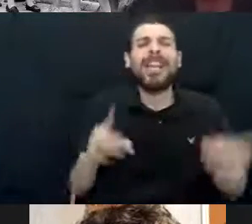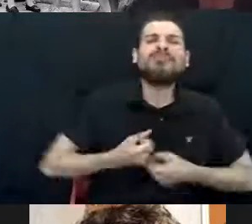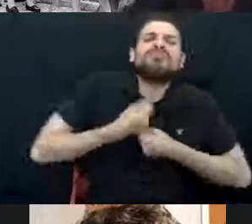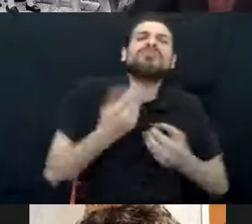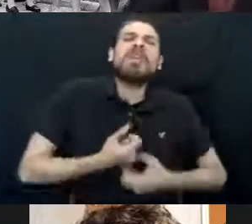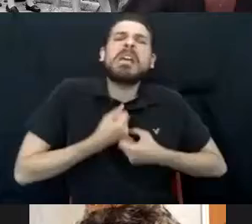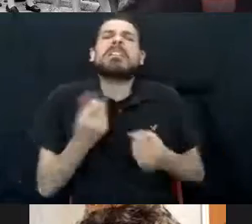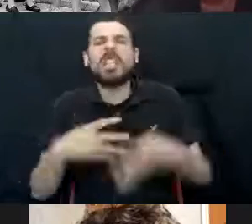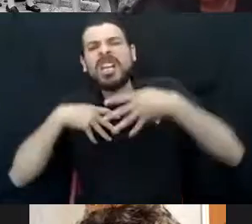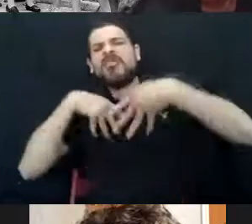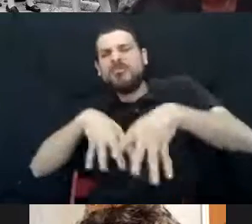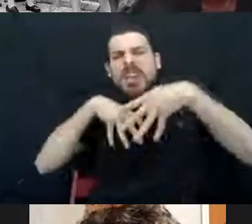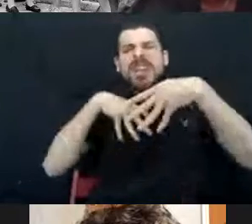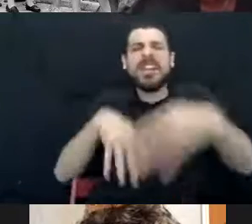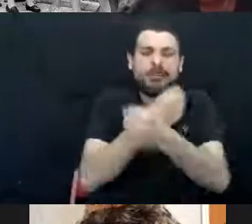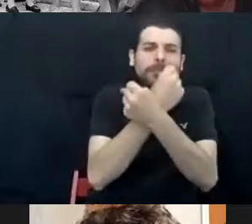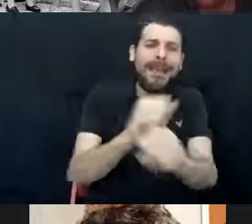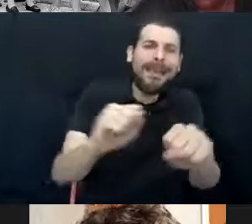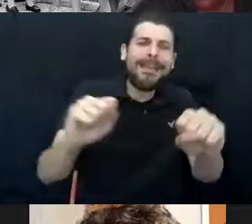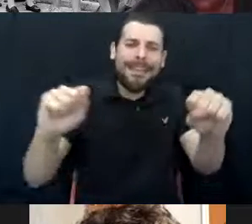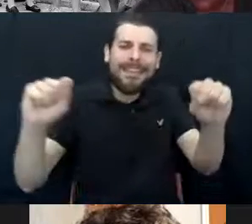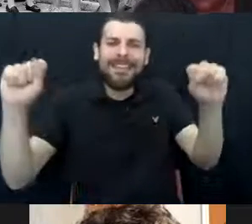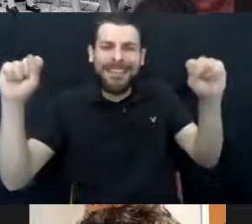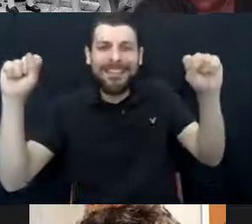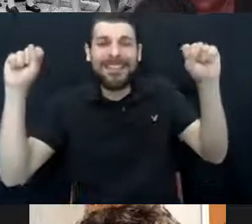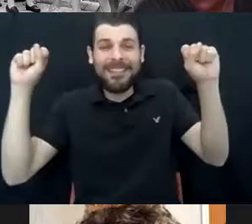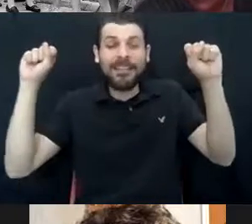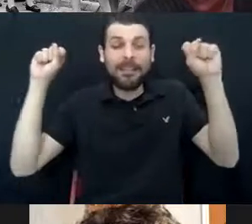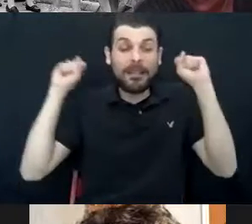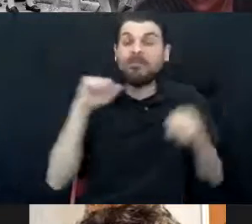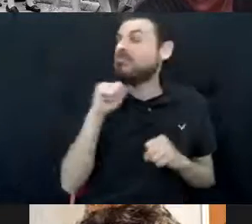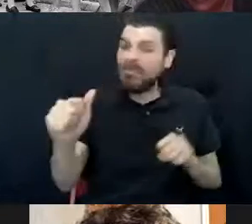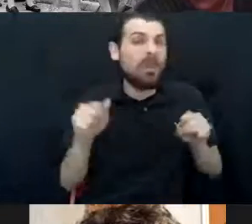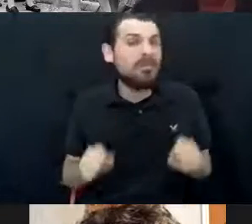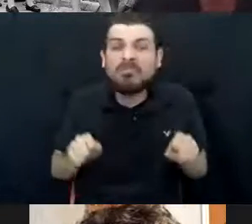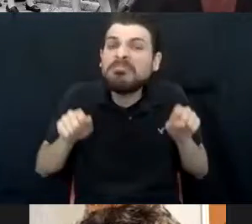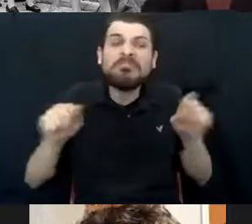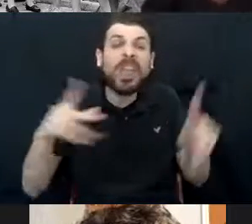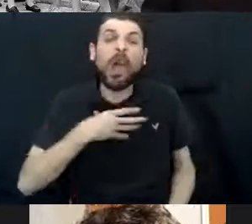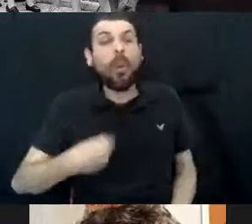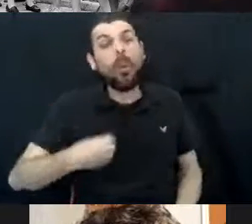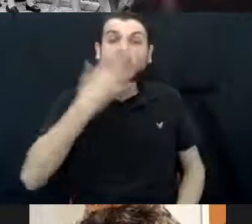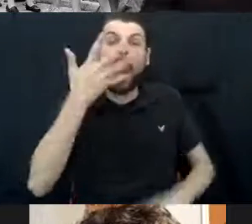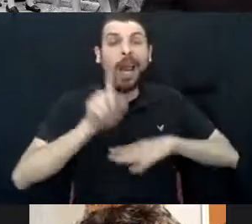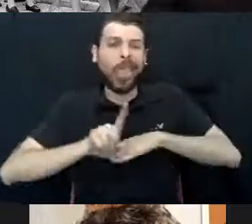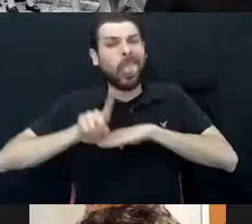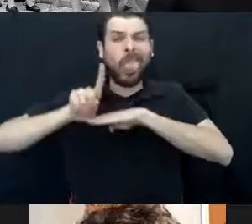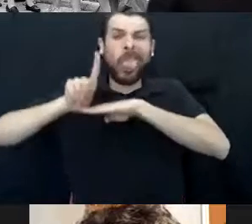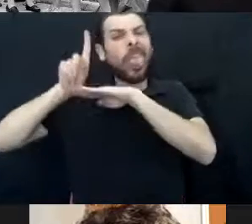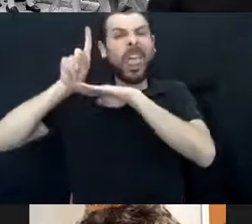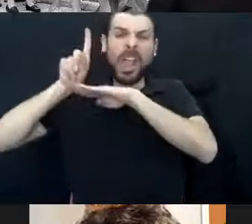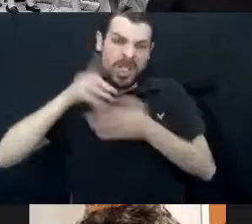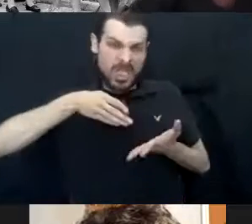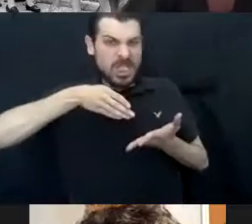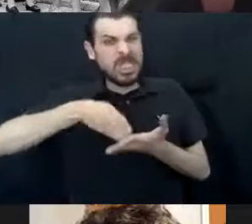talking, marching up to freedom land. Ain't gonna let white nationalists turn me